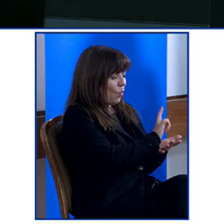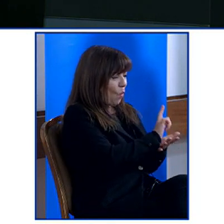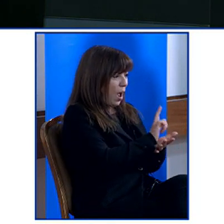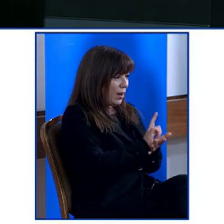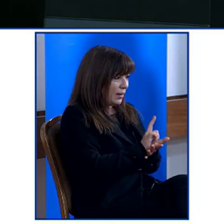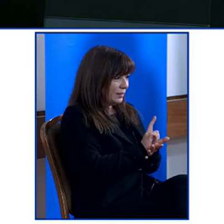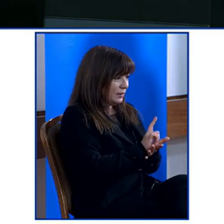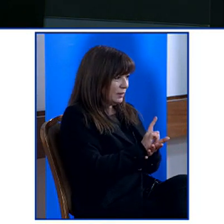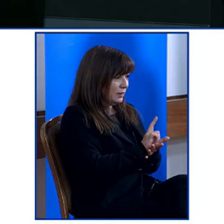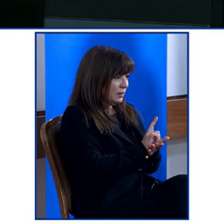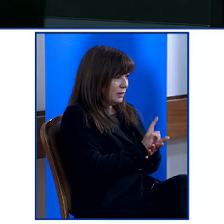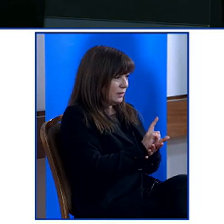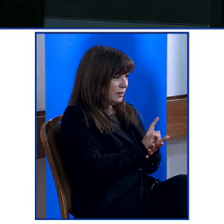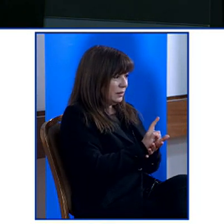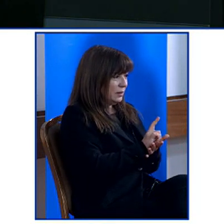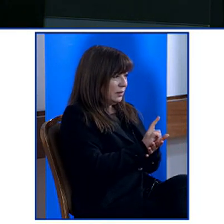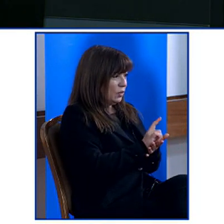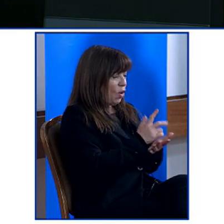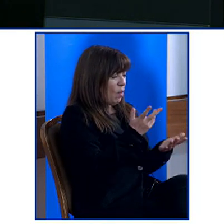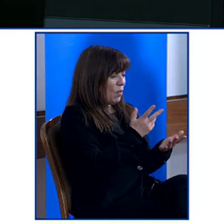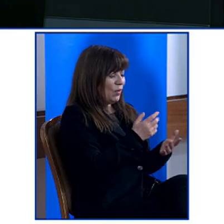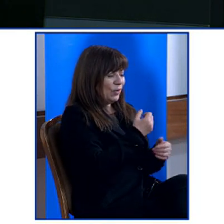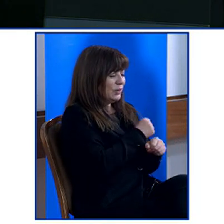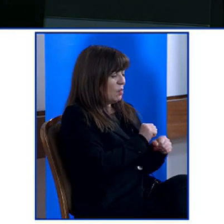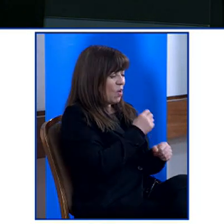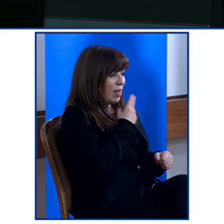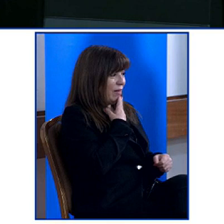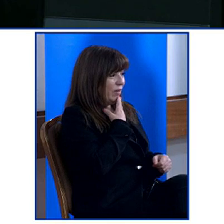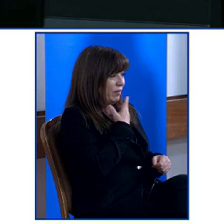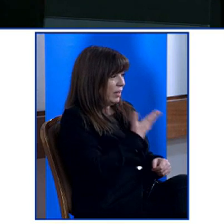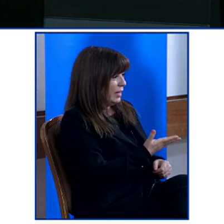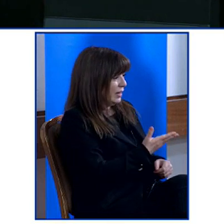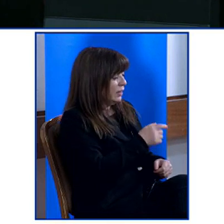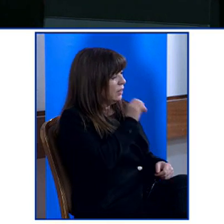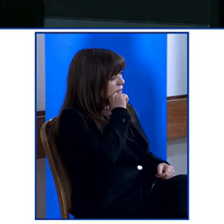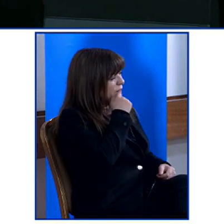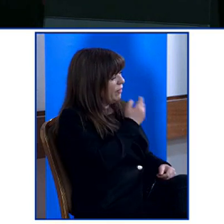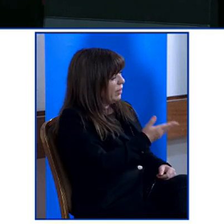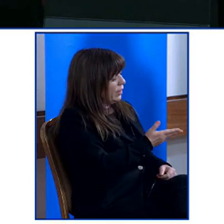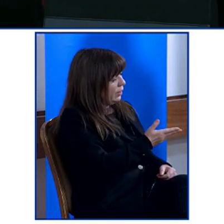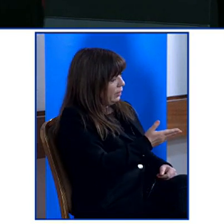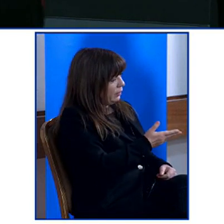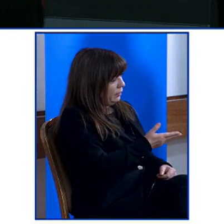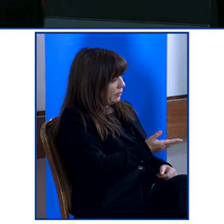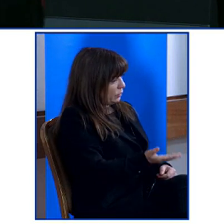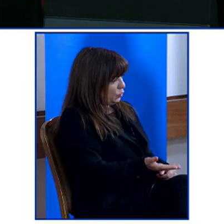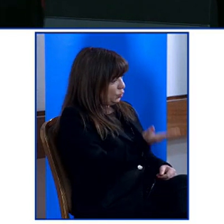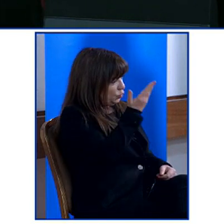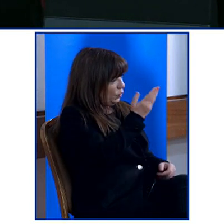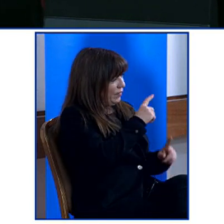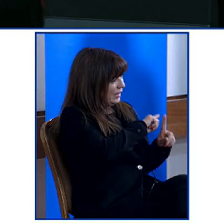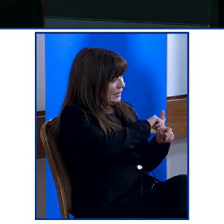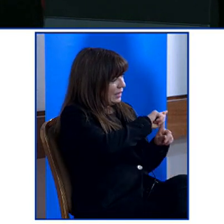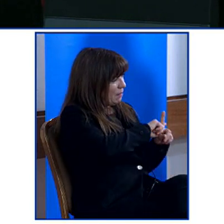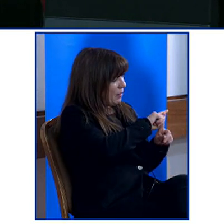So why does it matter? What do rising temperatures mean for our bodies and our health and the health of our patients?